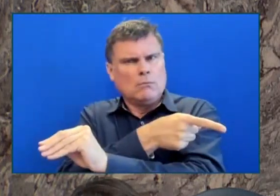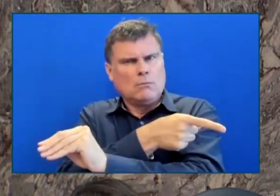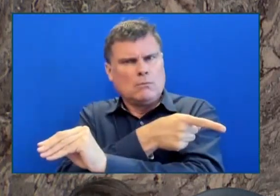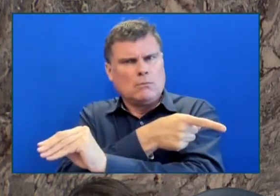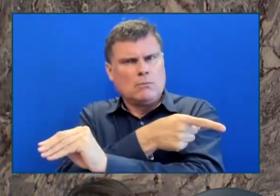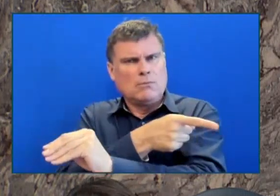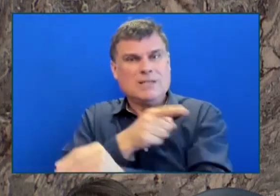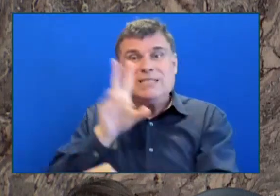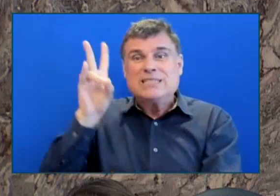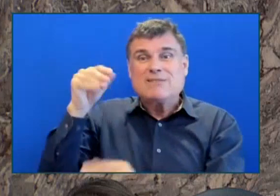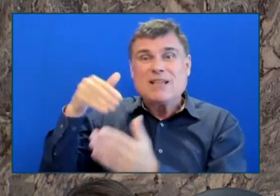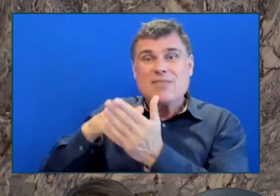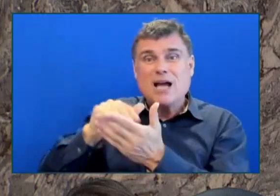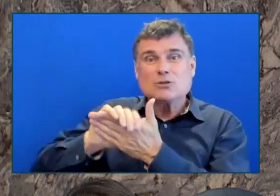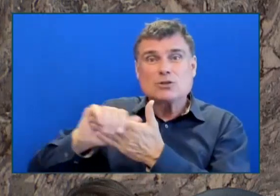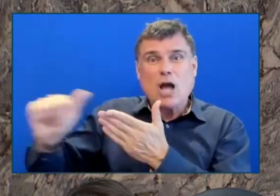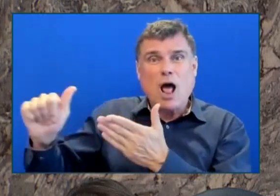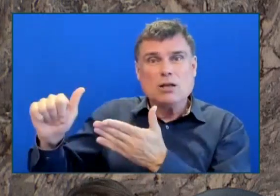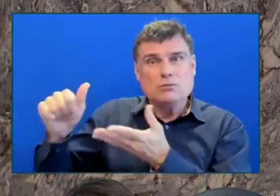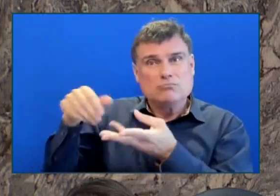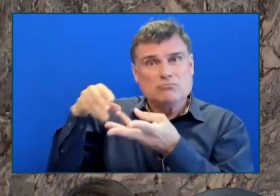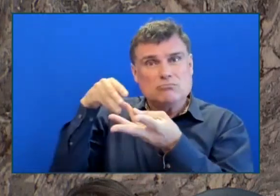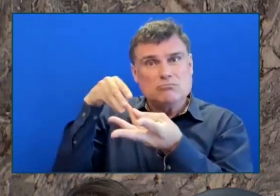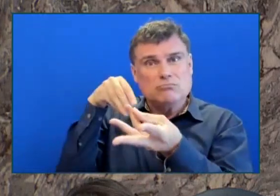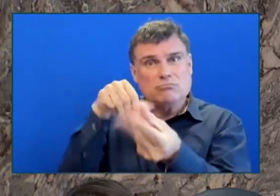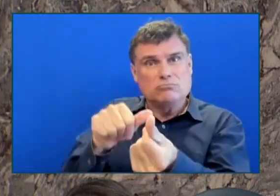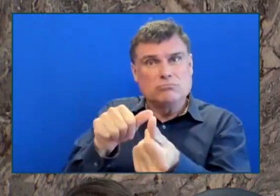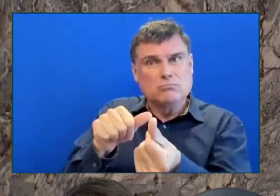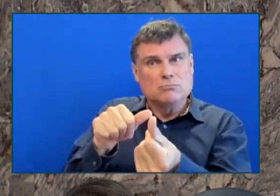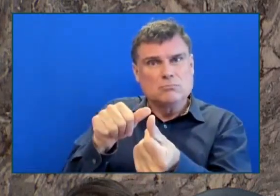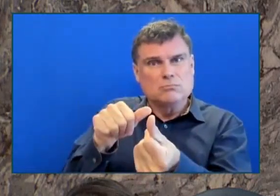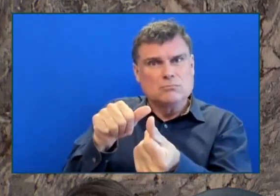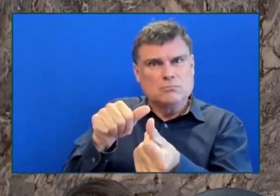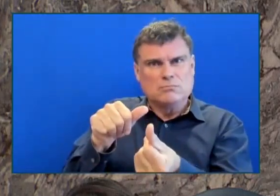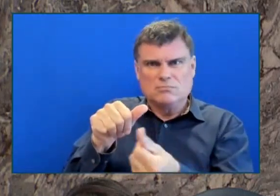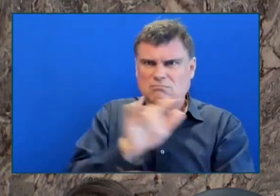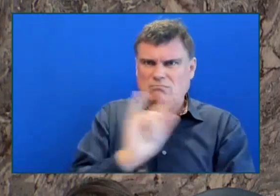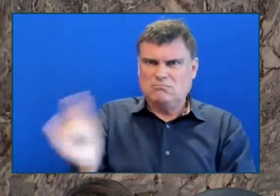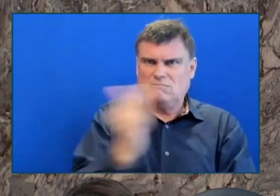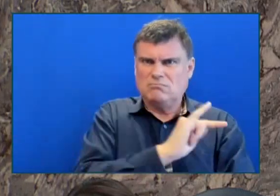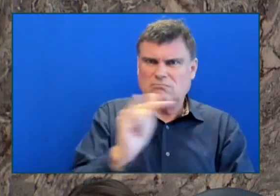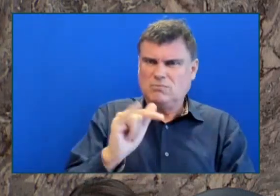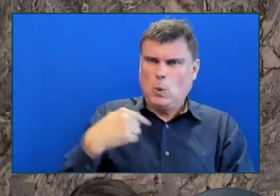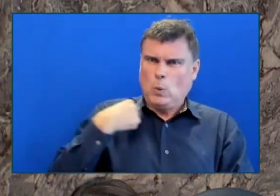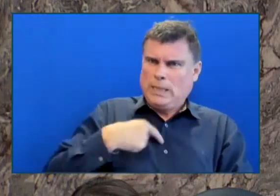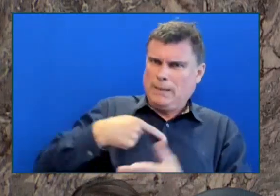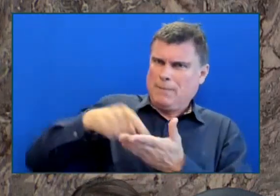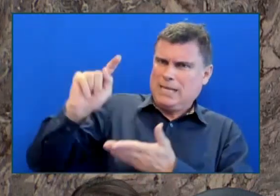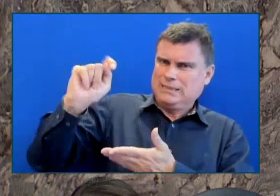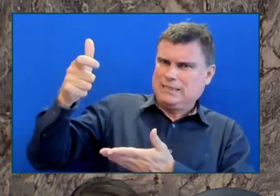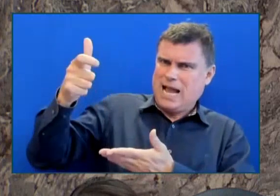the Premier, in the Premier's decision to appoint this MLA as his liaison for renters,